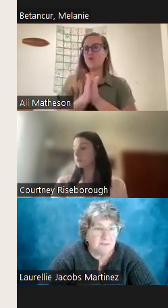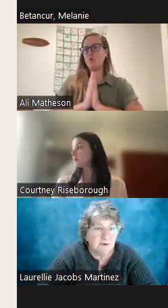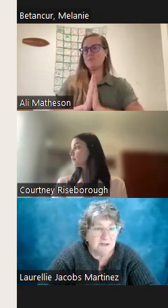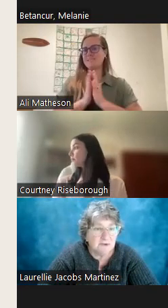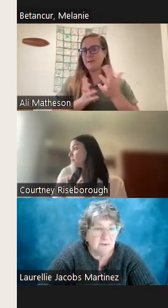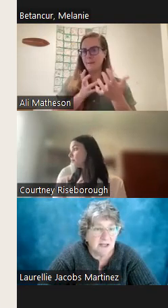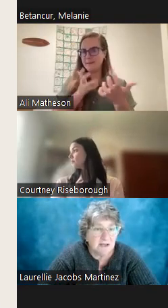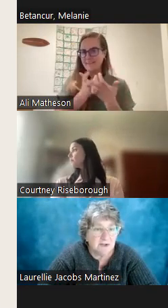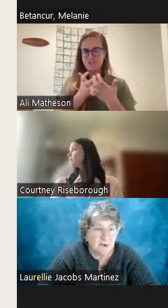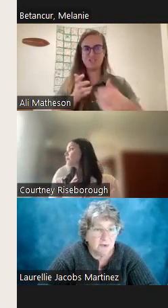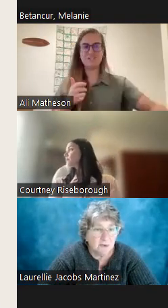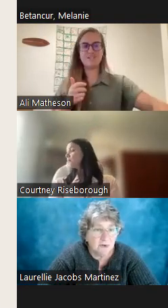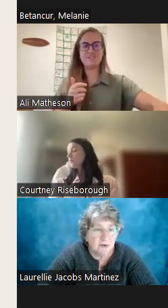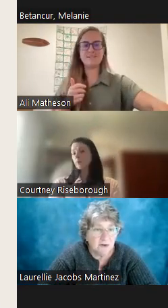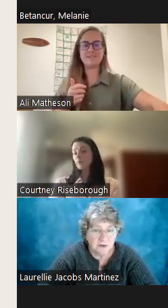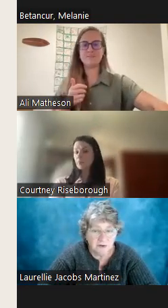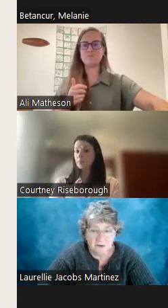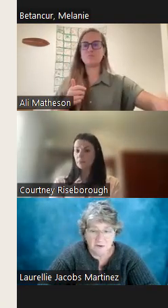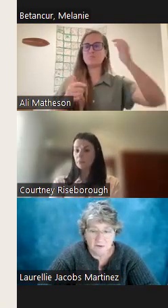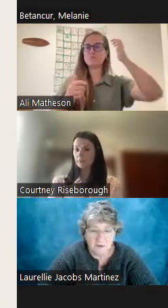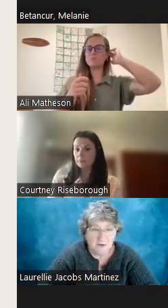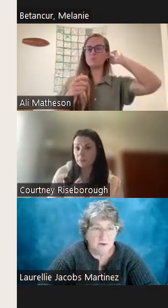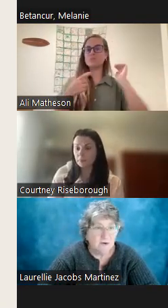Other experiences related to